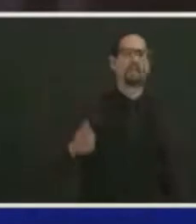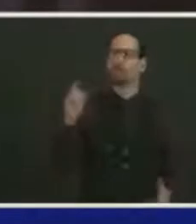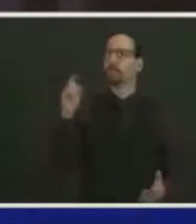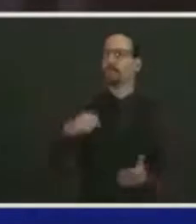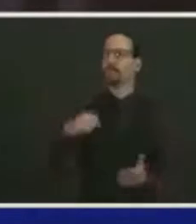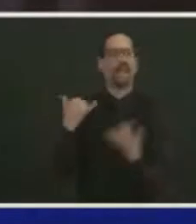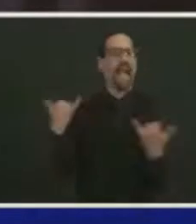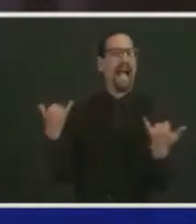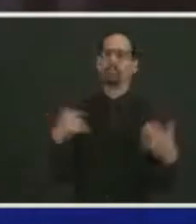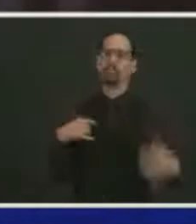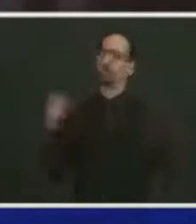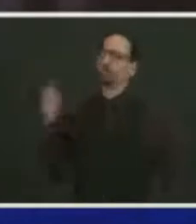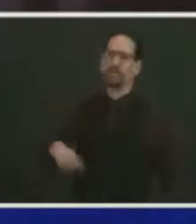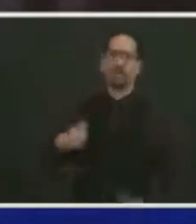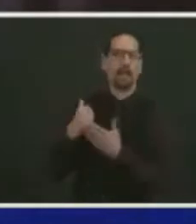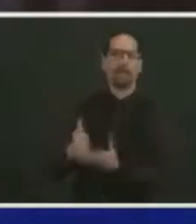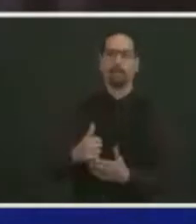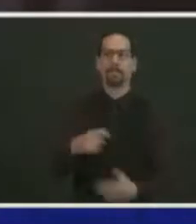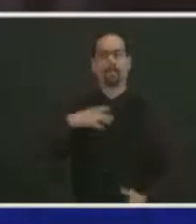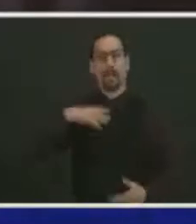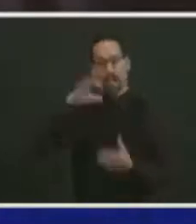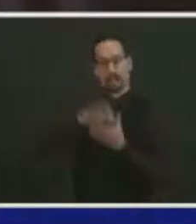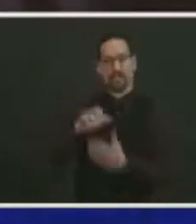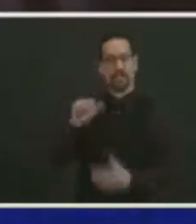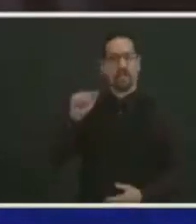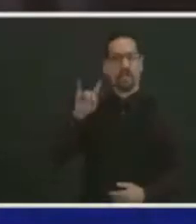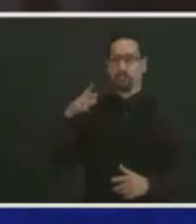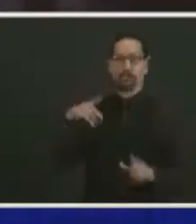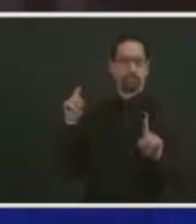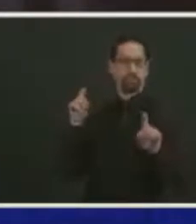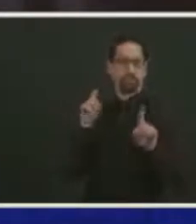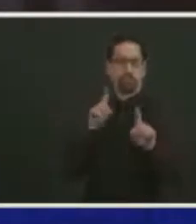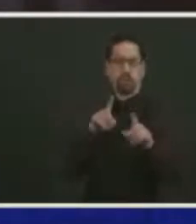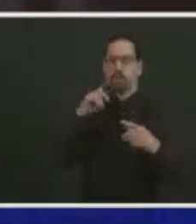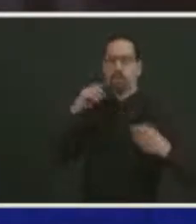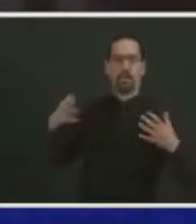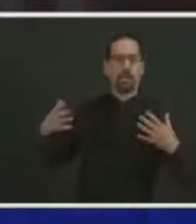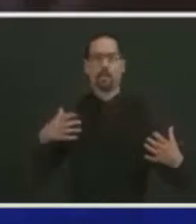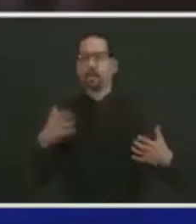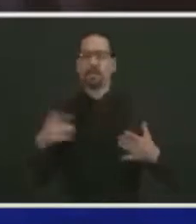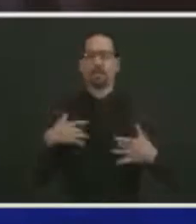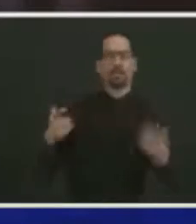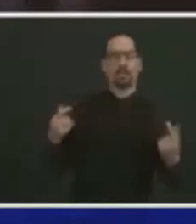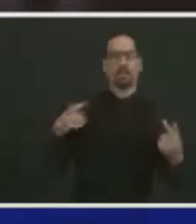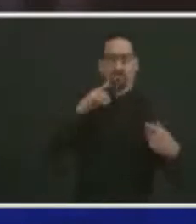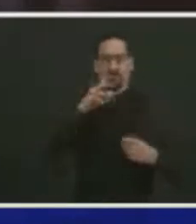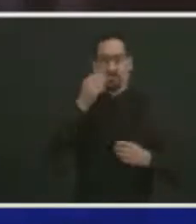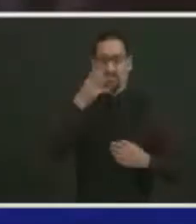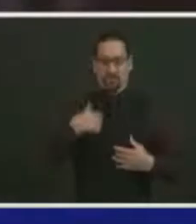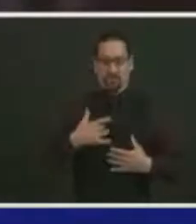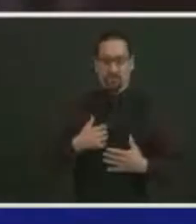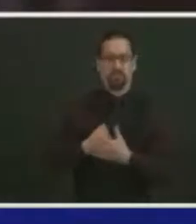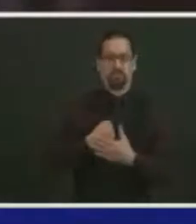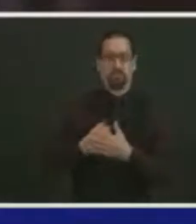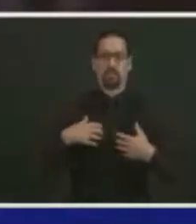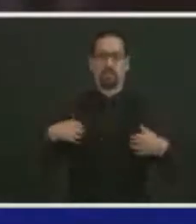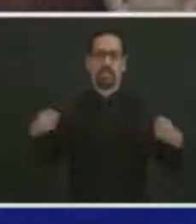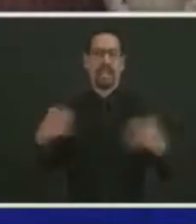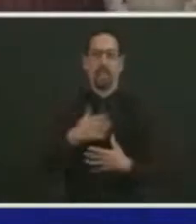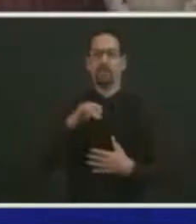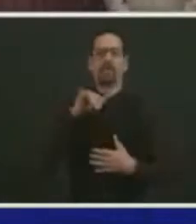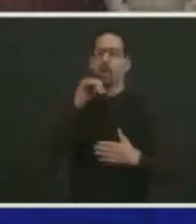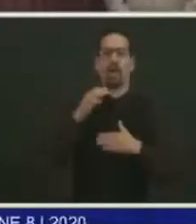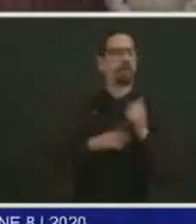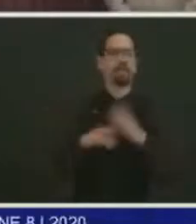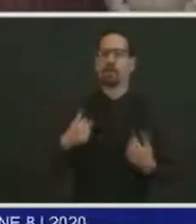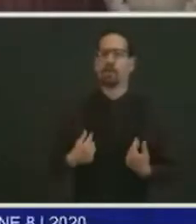just followed me. I think he was afraid. It was not a comfortable moment. But I meant on the way home. Did he say